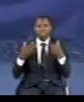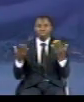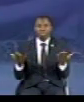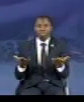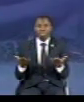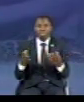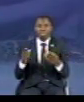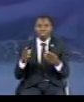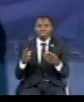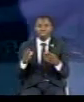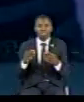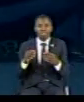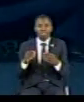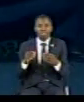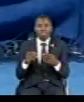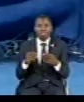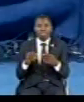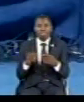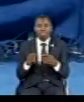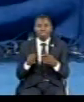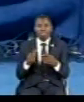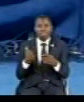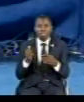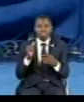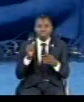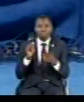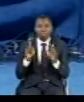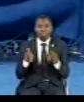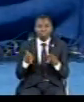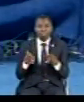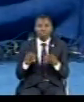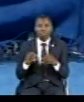God Gifts. He had been suffering from